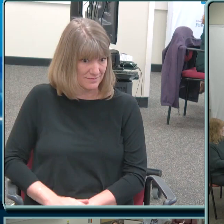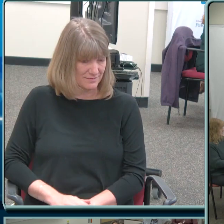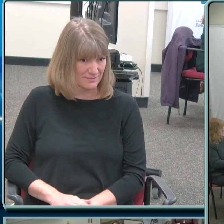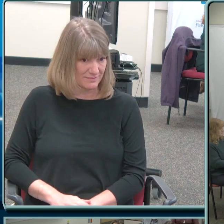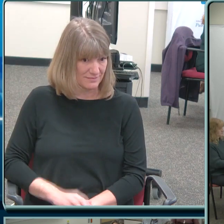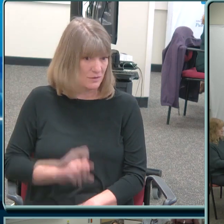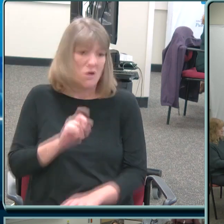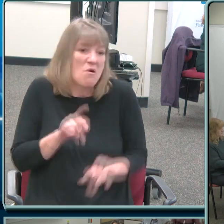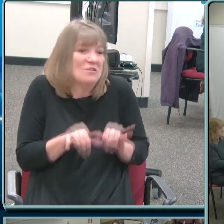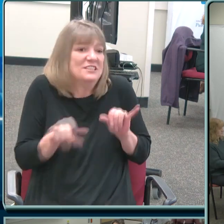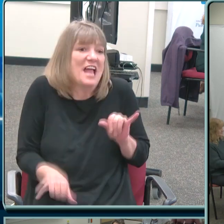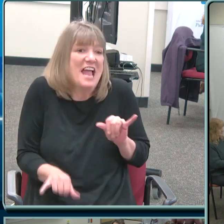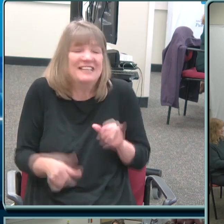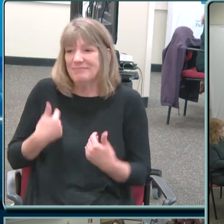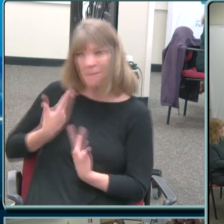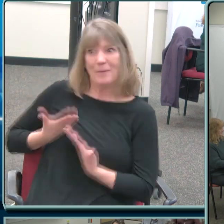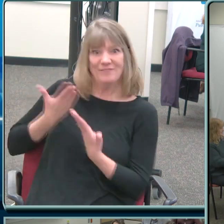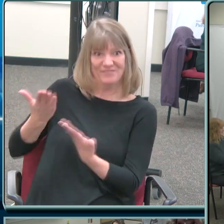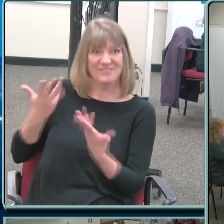Or we can stay. So moved.